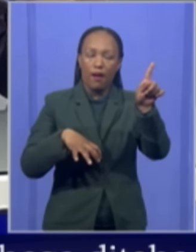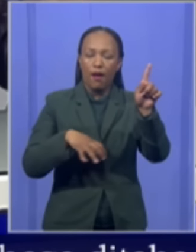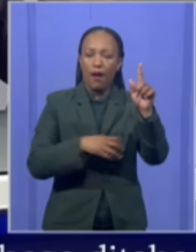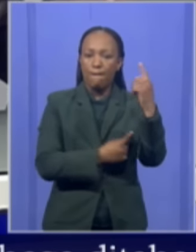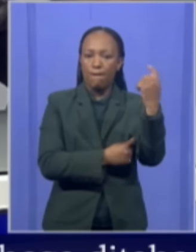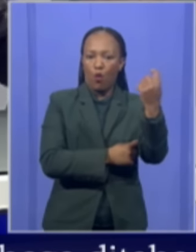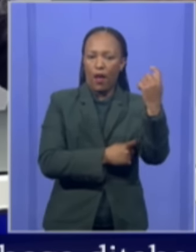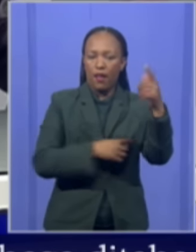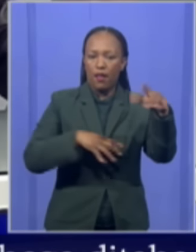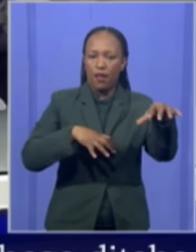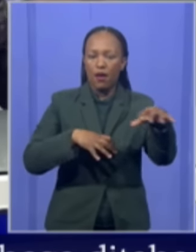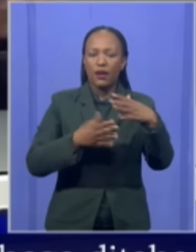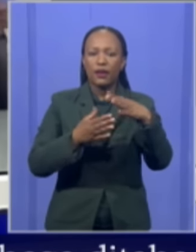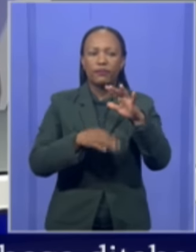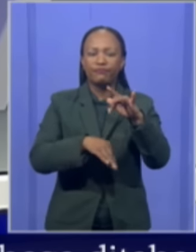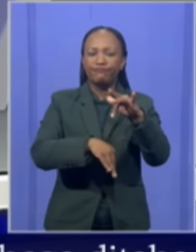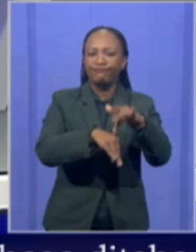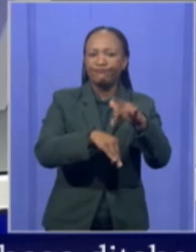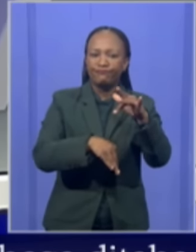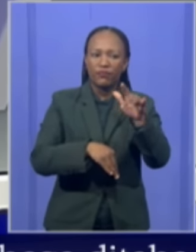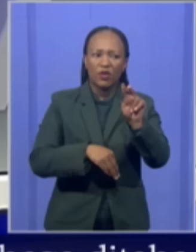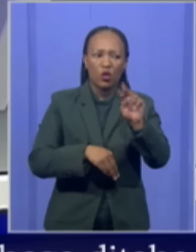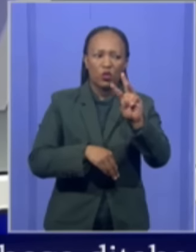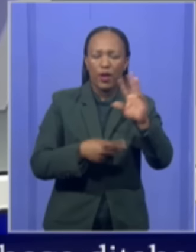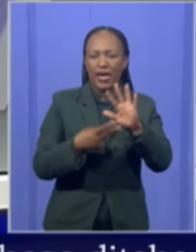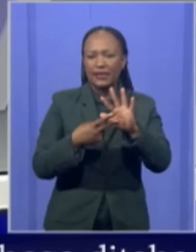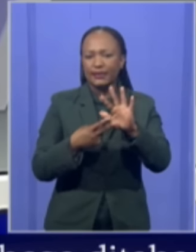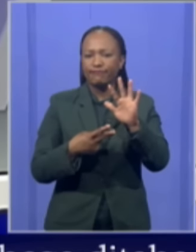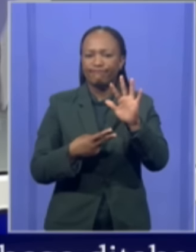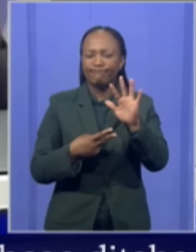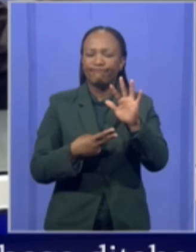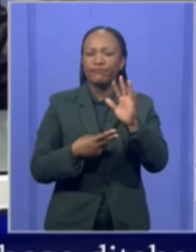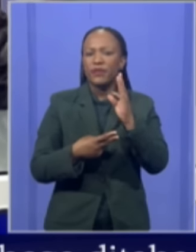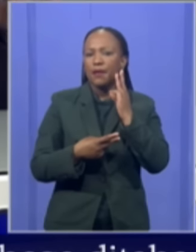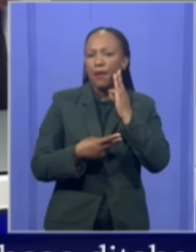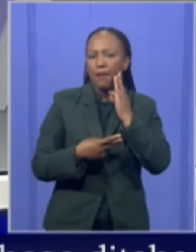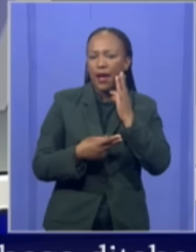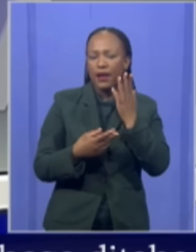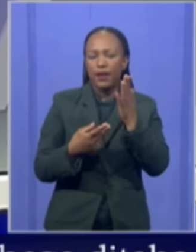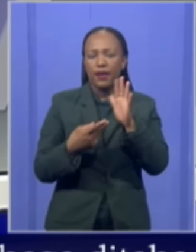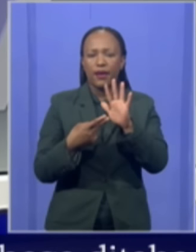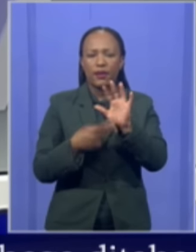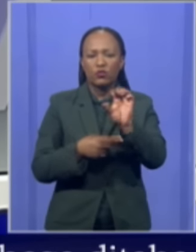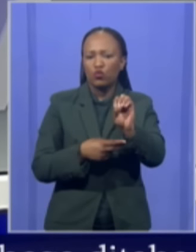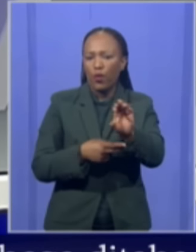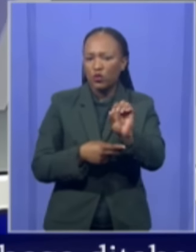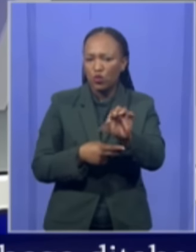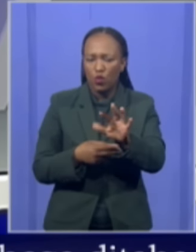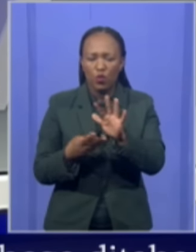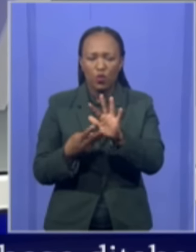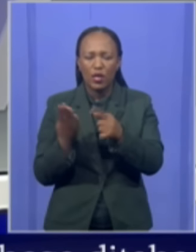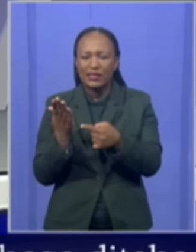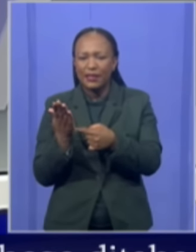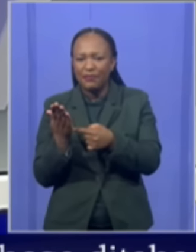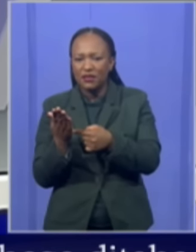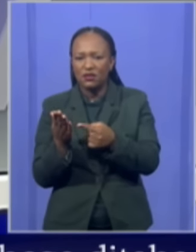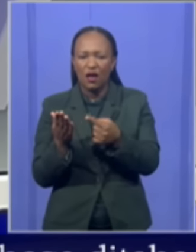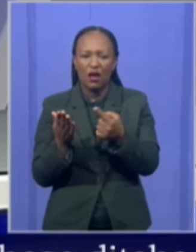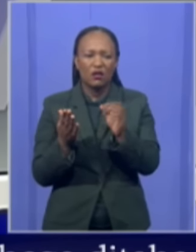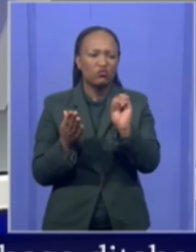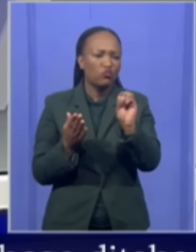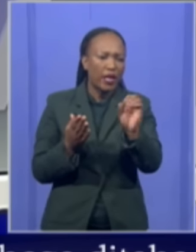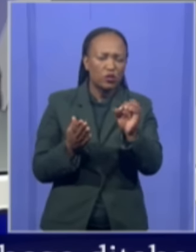bo Northwest bo Mabopane bo Soshanguve bo Soweto bo Tembisa e be e kgona go ba